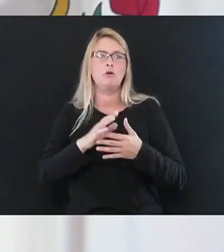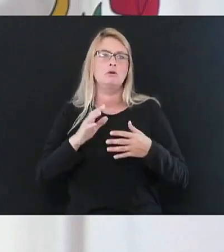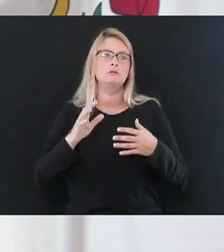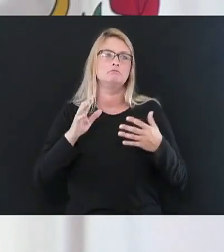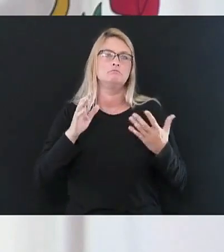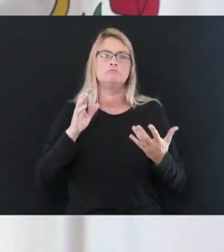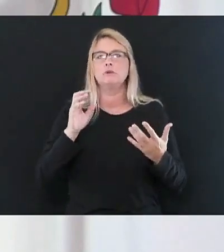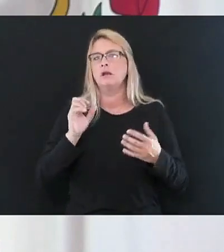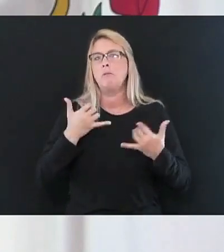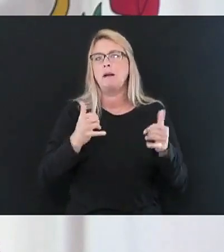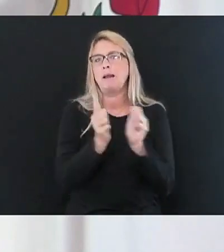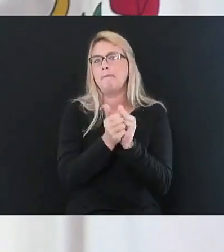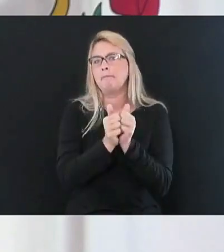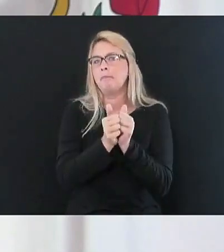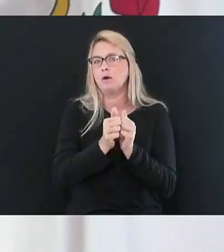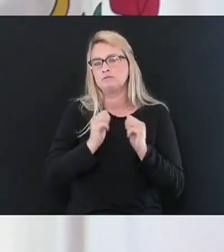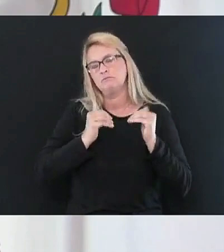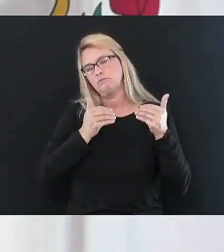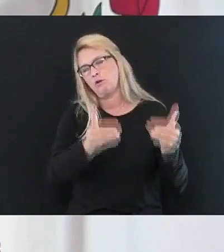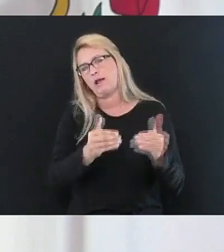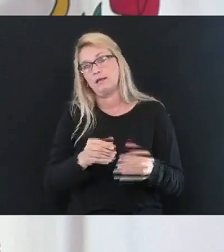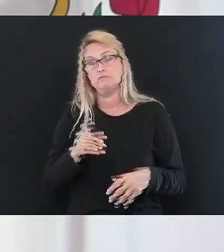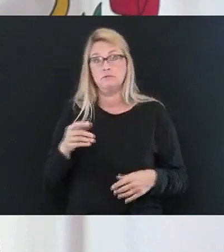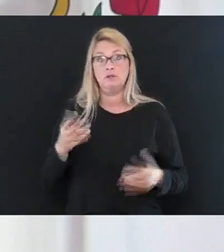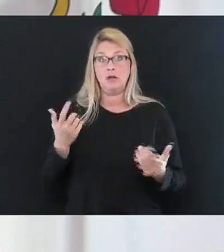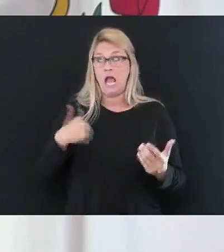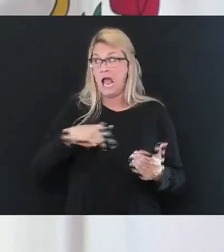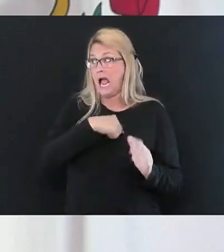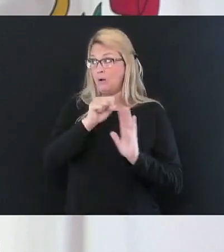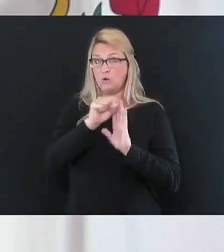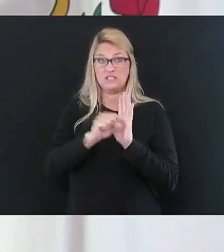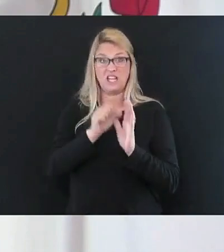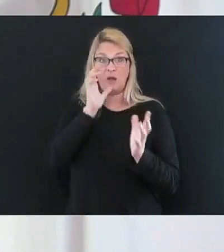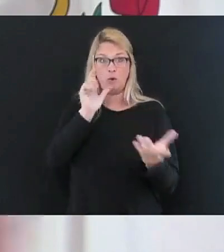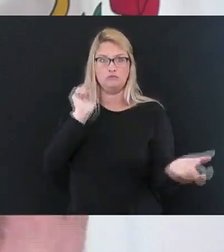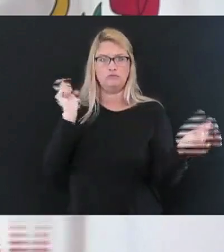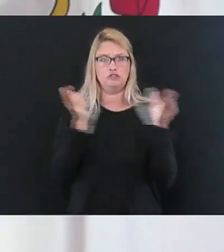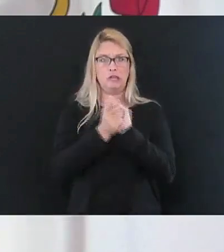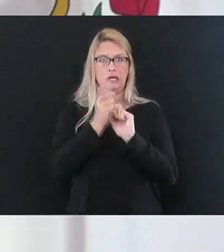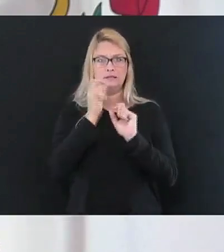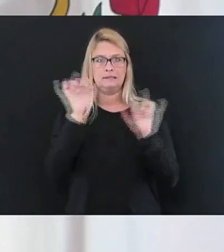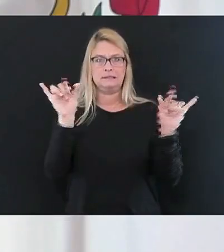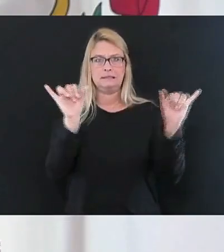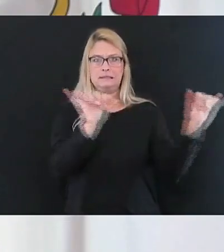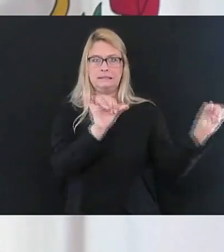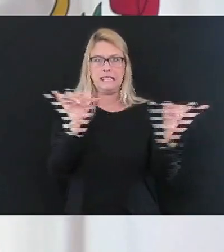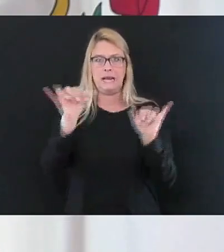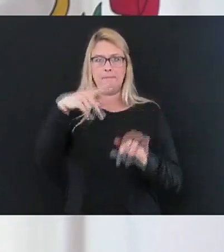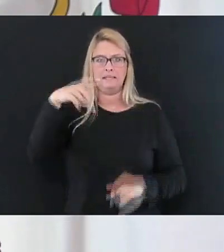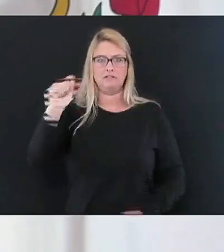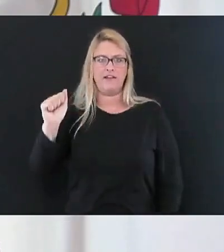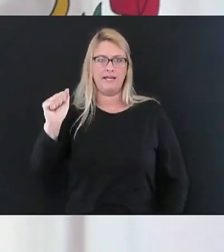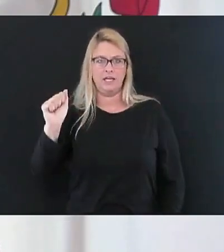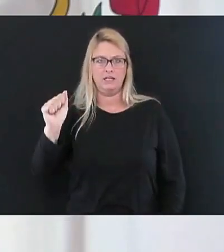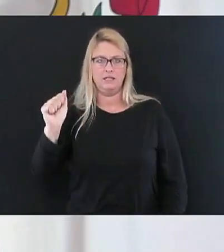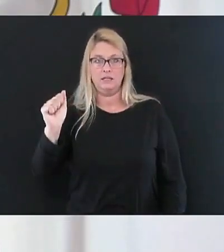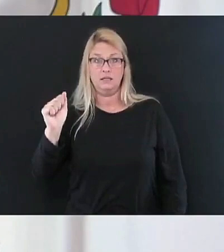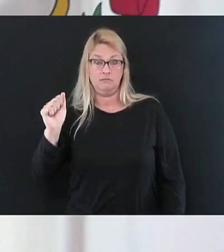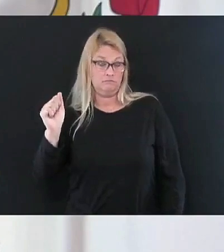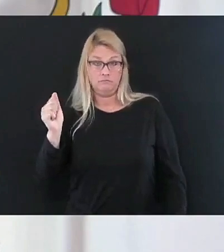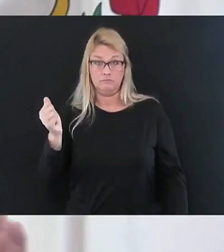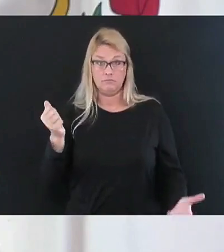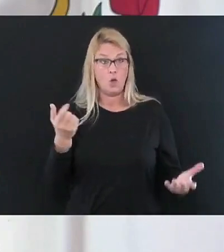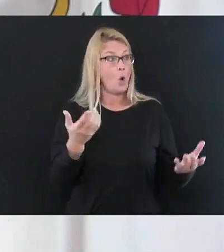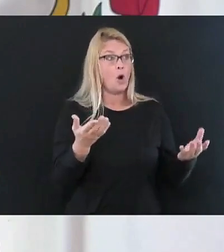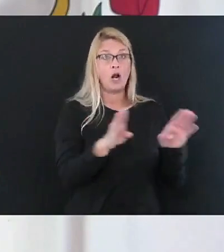Pennsylvania. We could. You know, or we could say, let's shut down all schools and let's don't go to school,